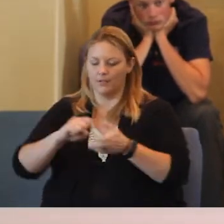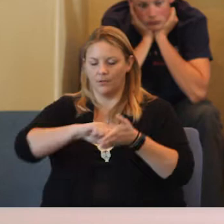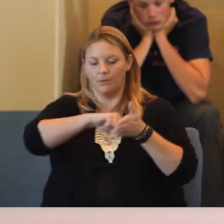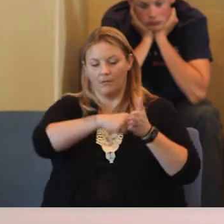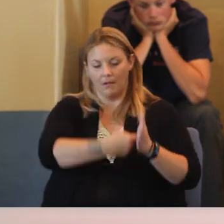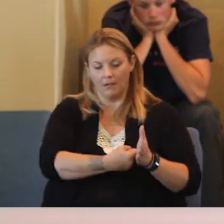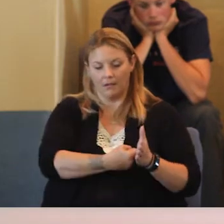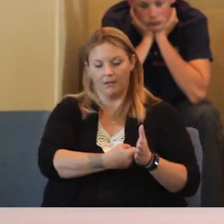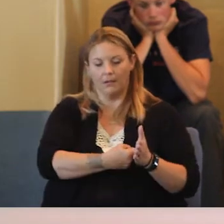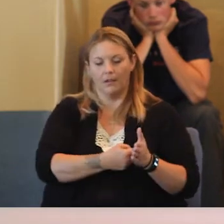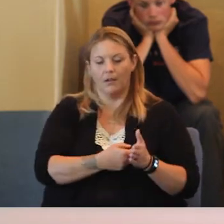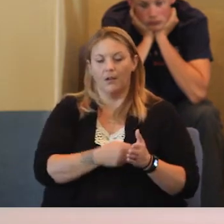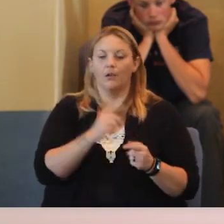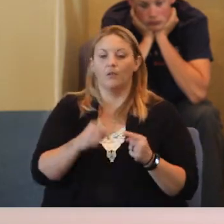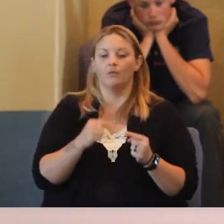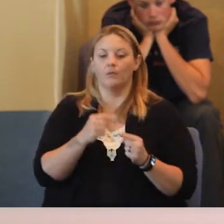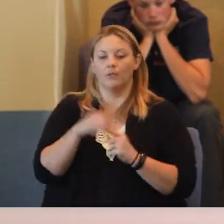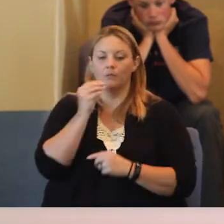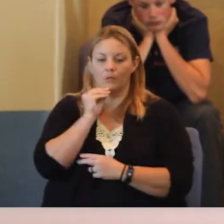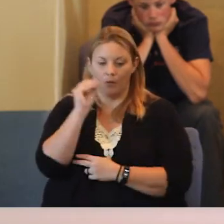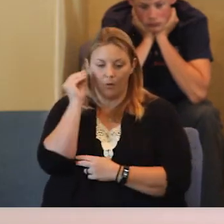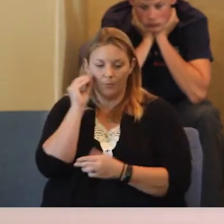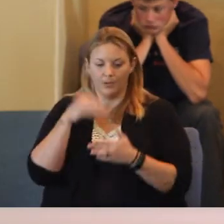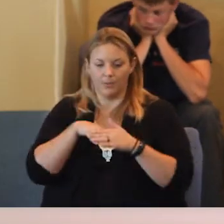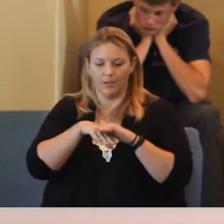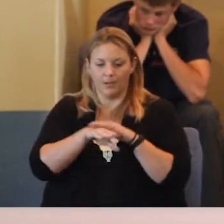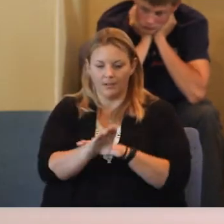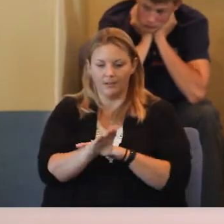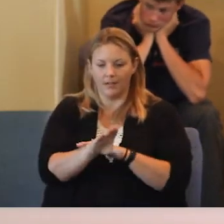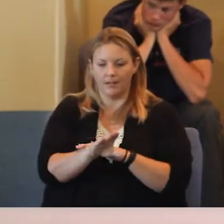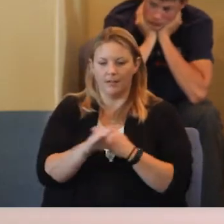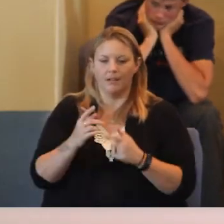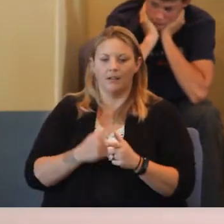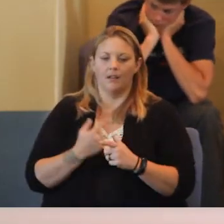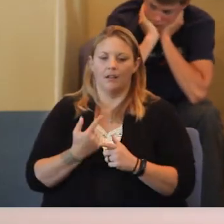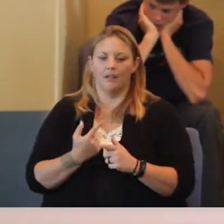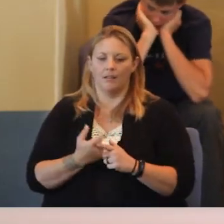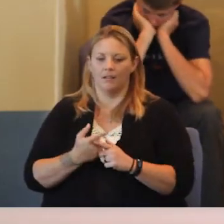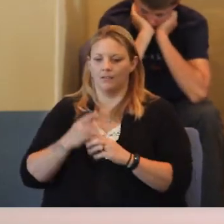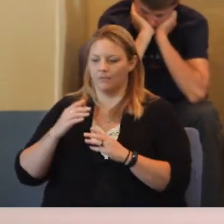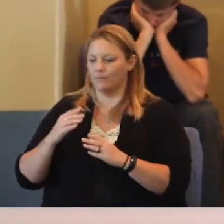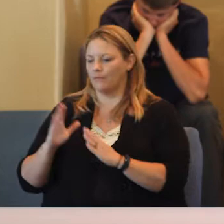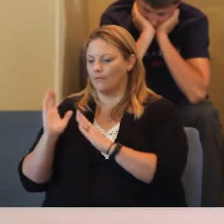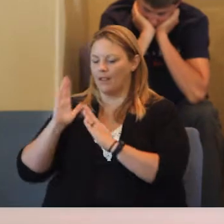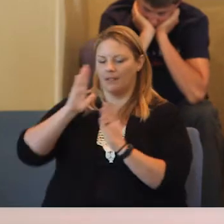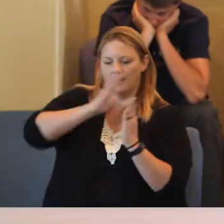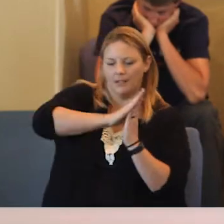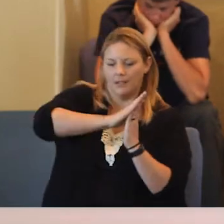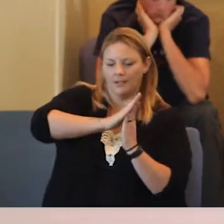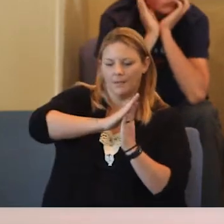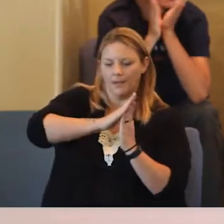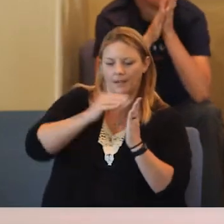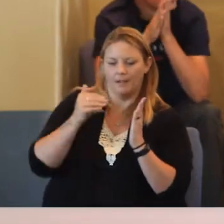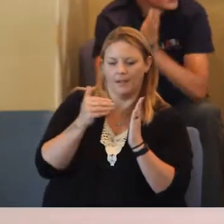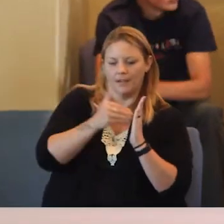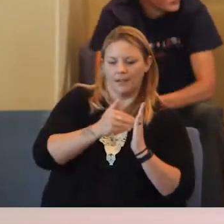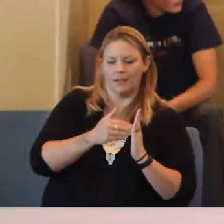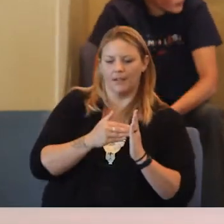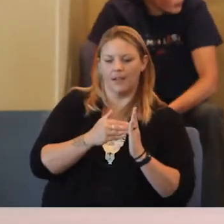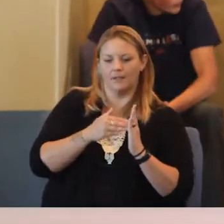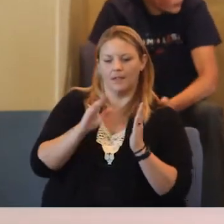would lock it all the way. When she was home, she would be inside, and she would prop something against the door to shut